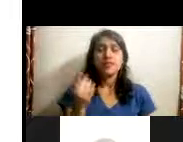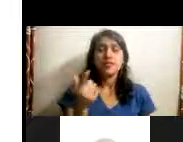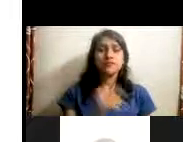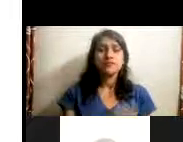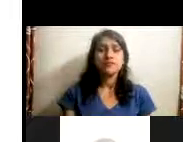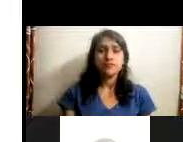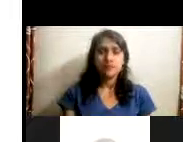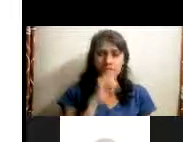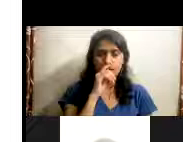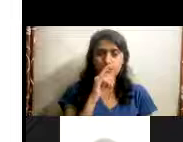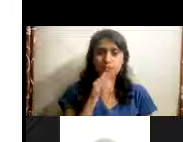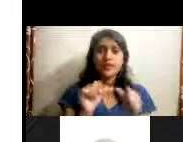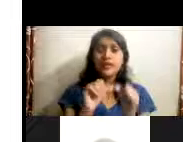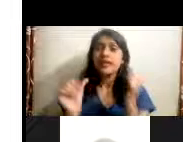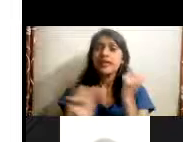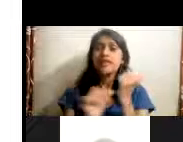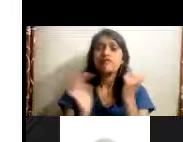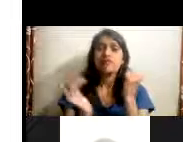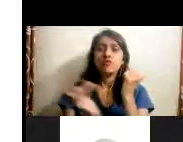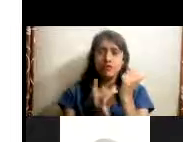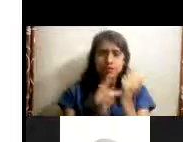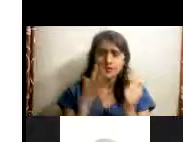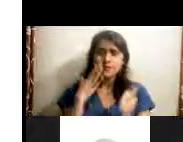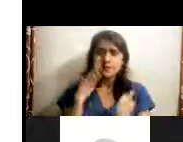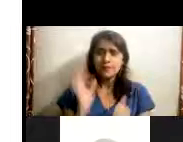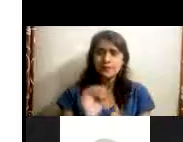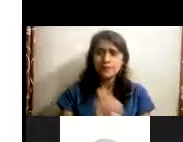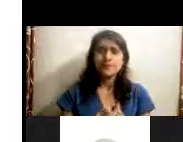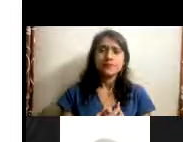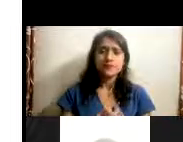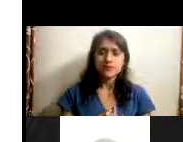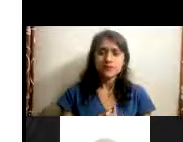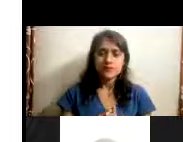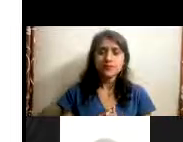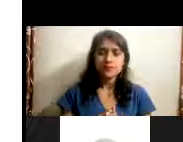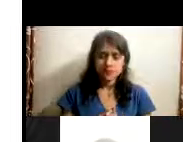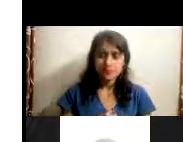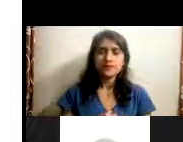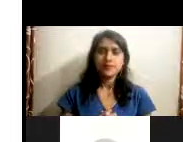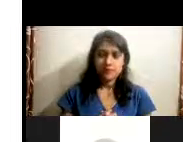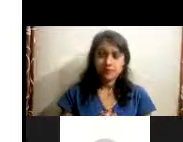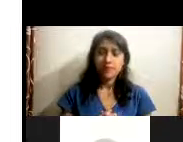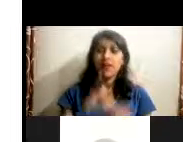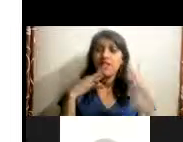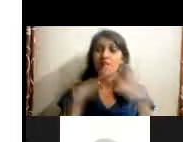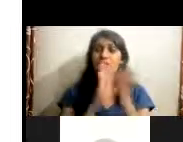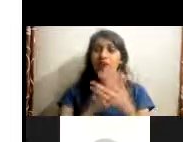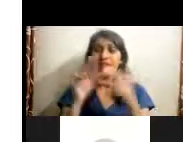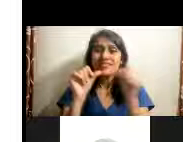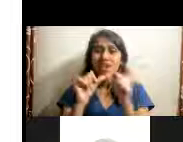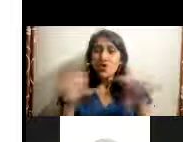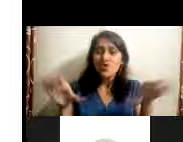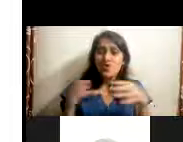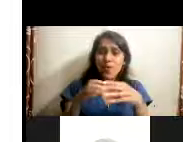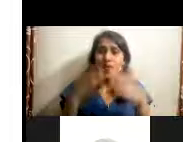of assistive technology in the well-being of persons with disabilities. And WHO resolution on community health